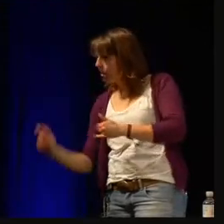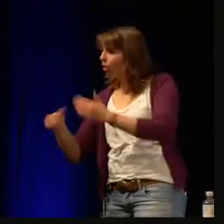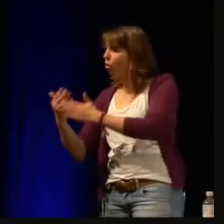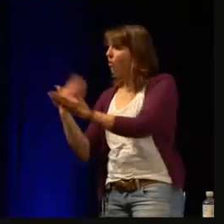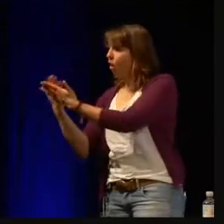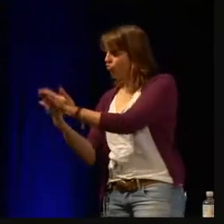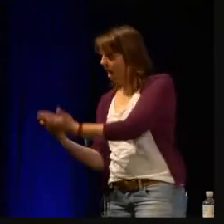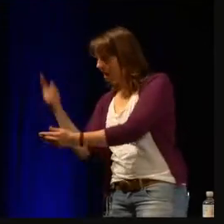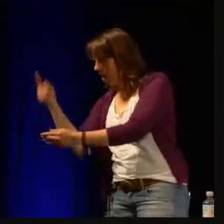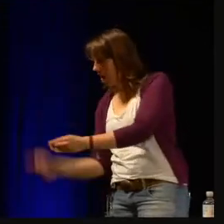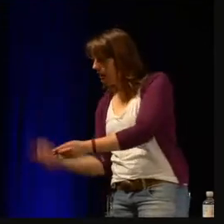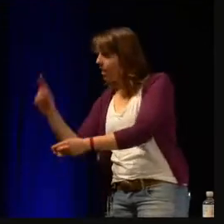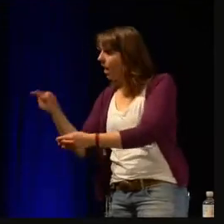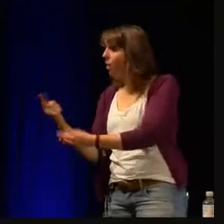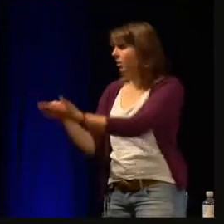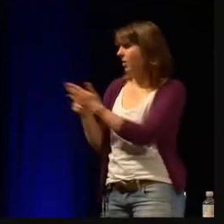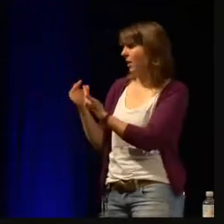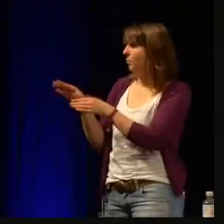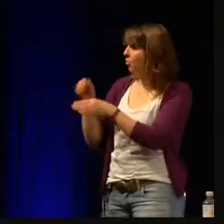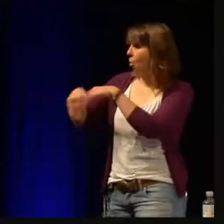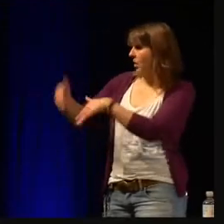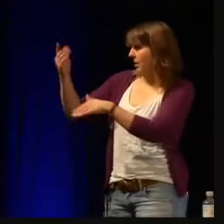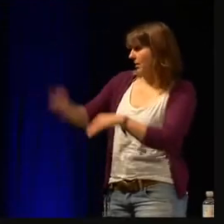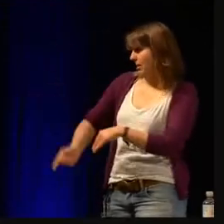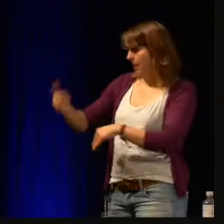videos of funny puppies.